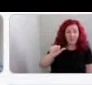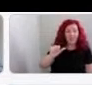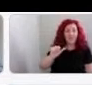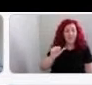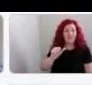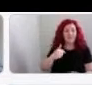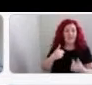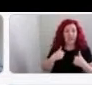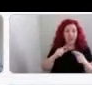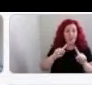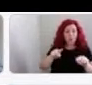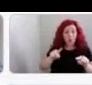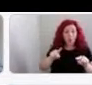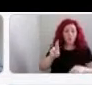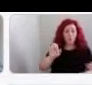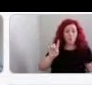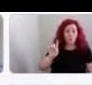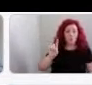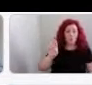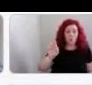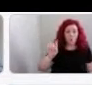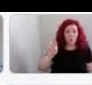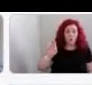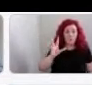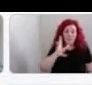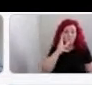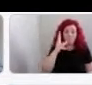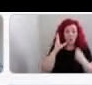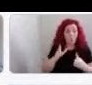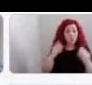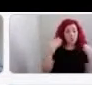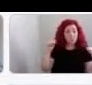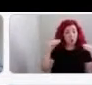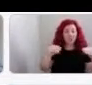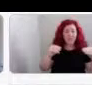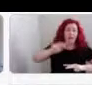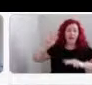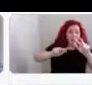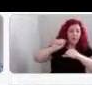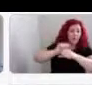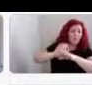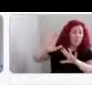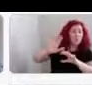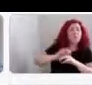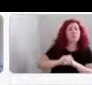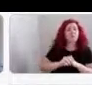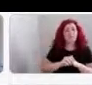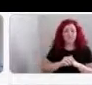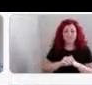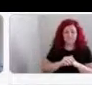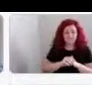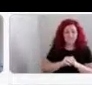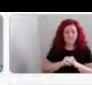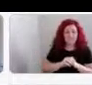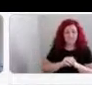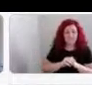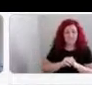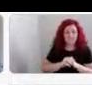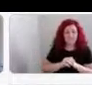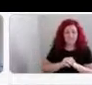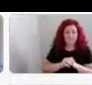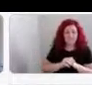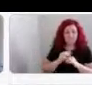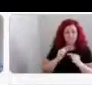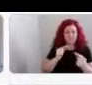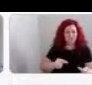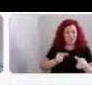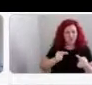running farmers market i go on the hiking trails in the mountains and it's just um troubling to